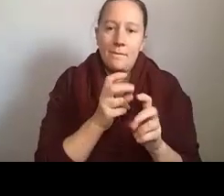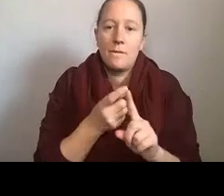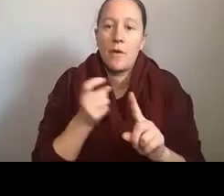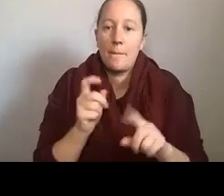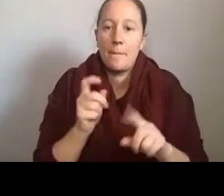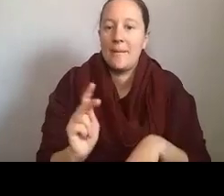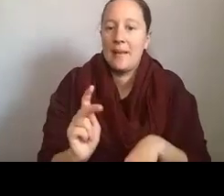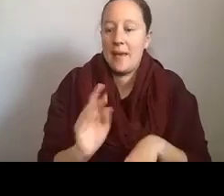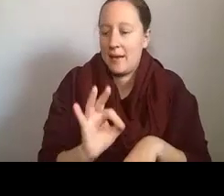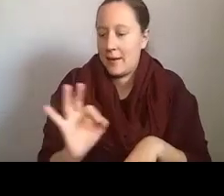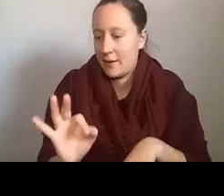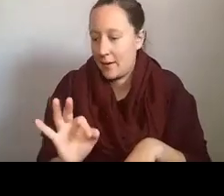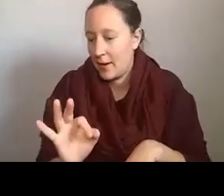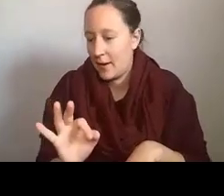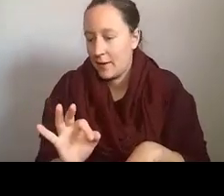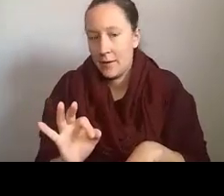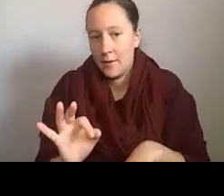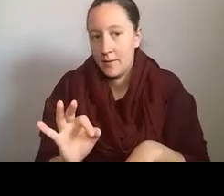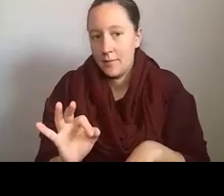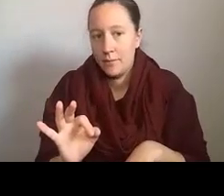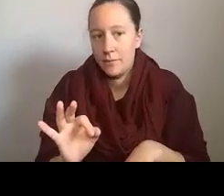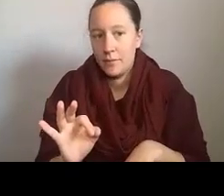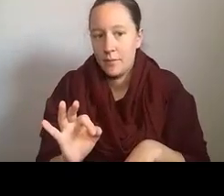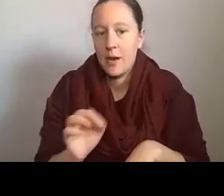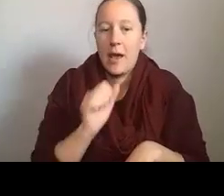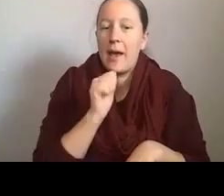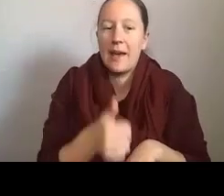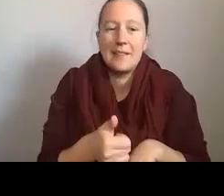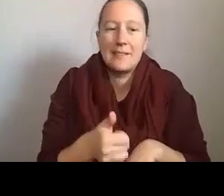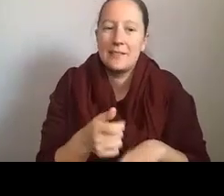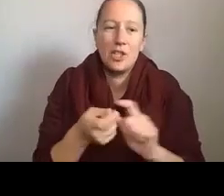K99. I didn't bother to switch to another